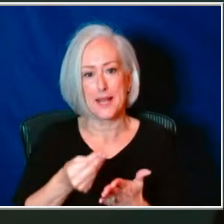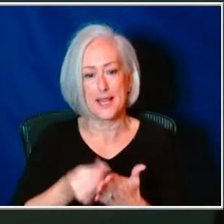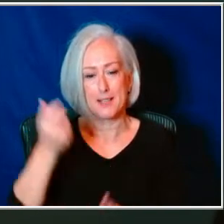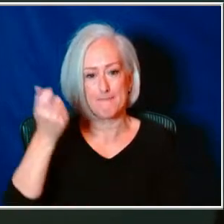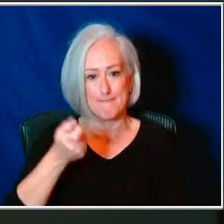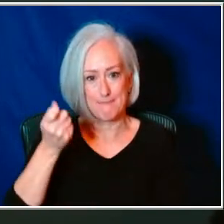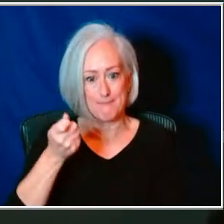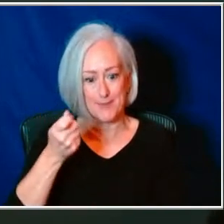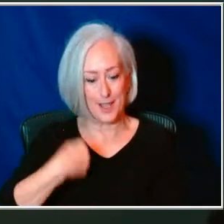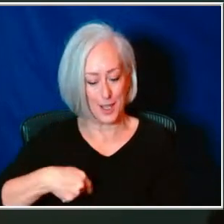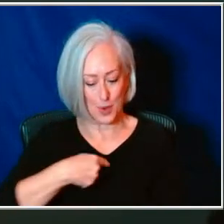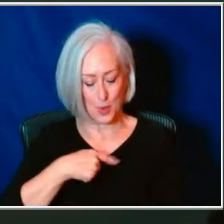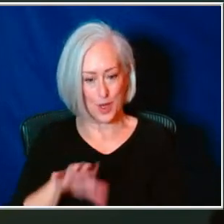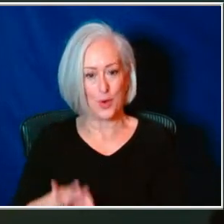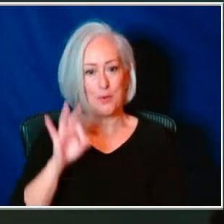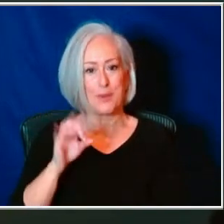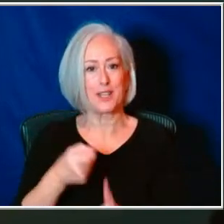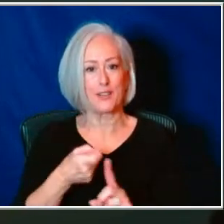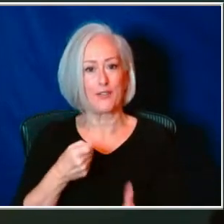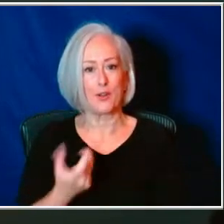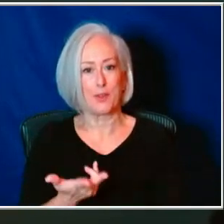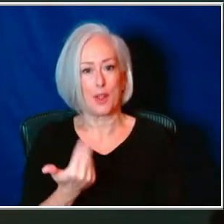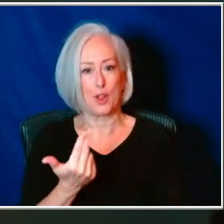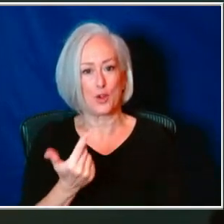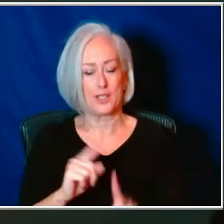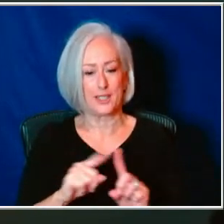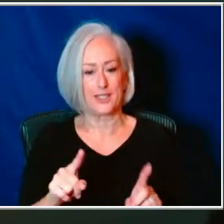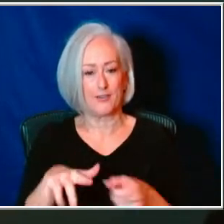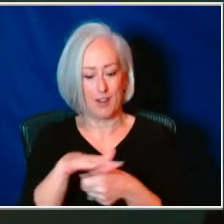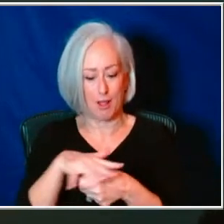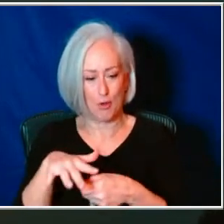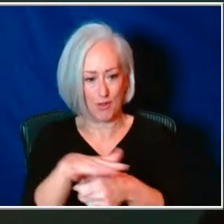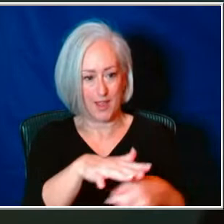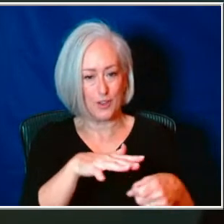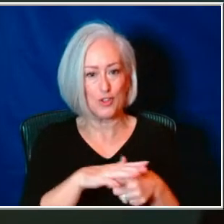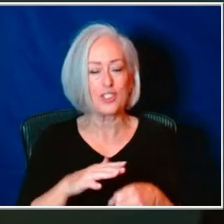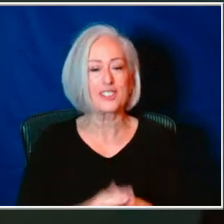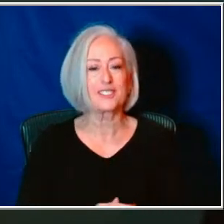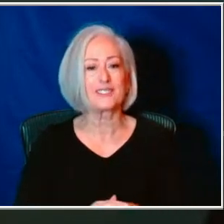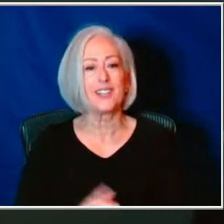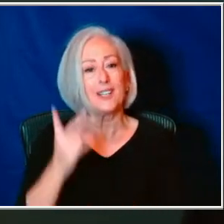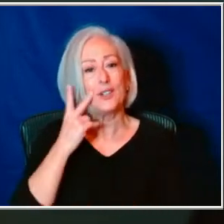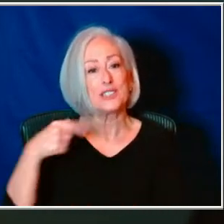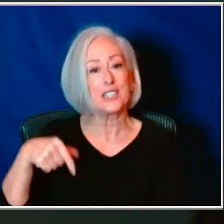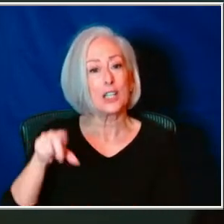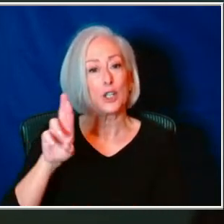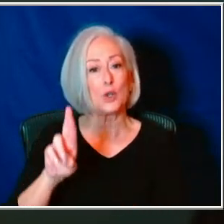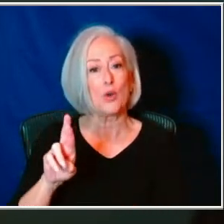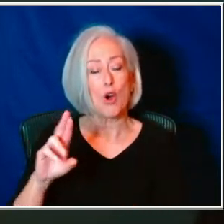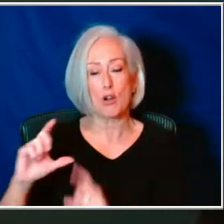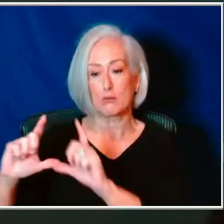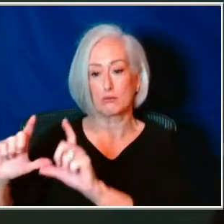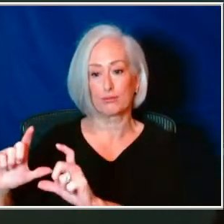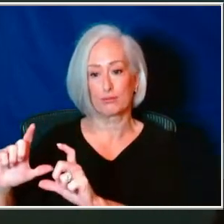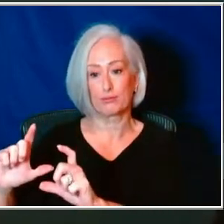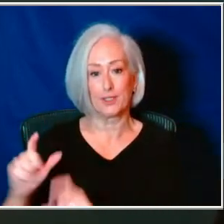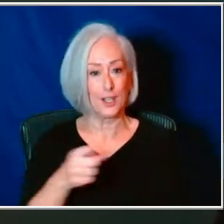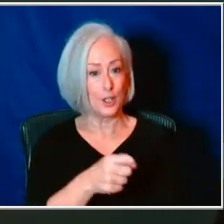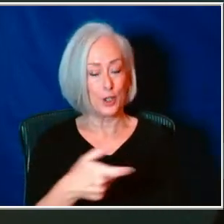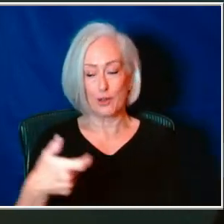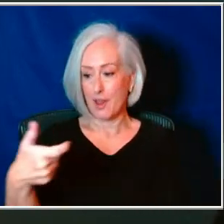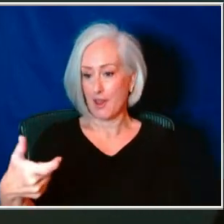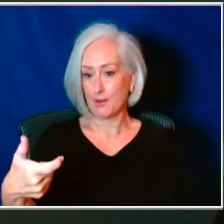them. We're going to put up the QR code so you can take a look and learn more, as I suspect many of you will want